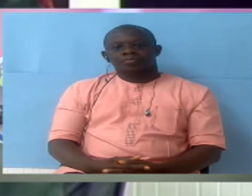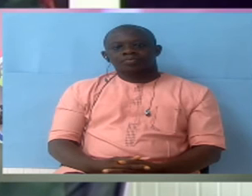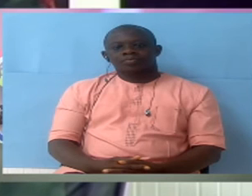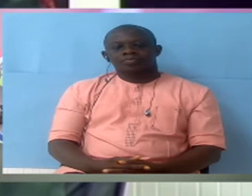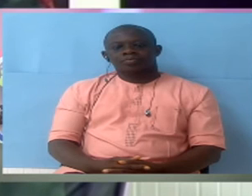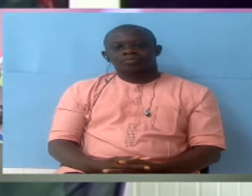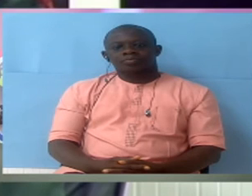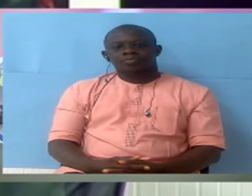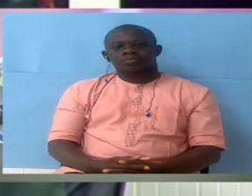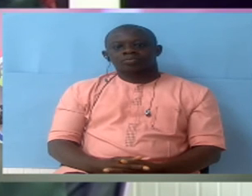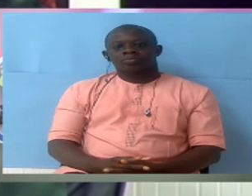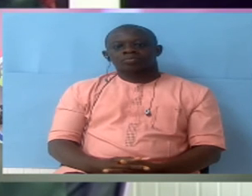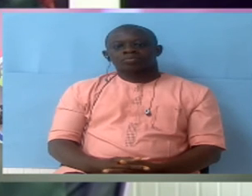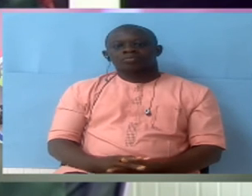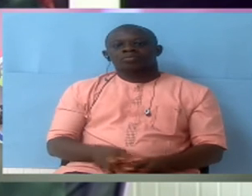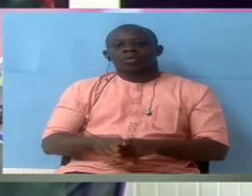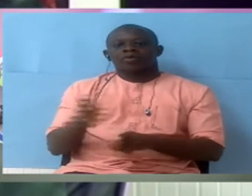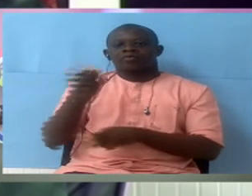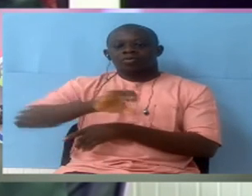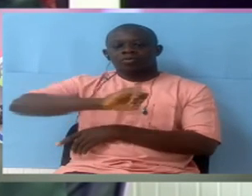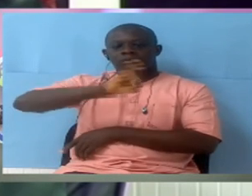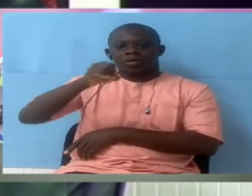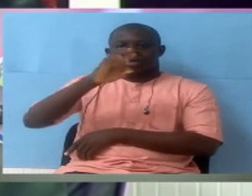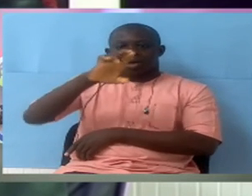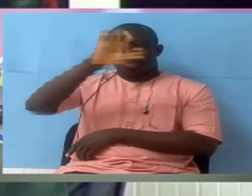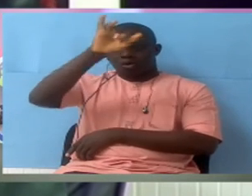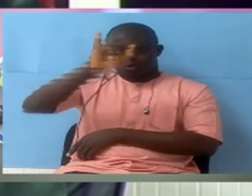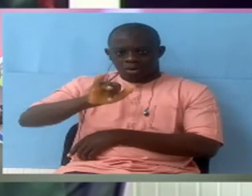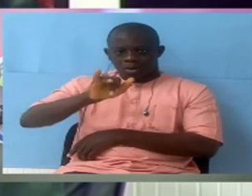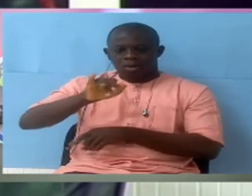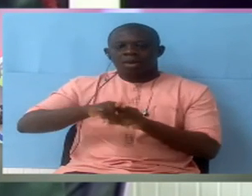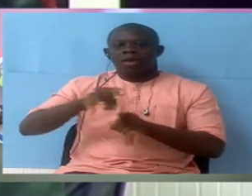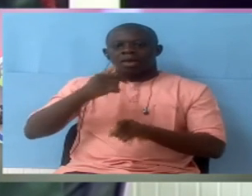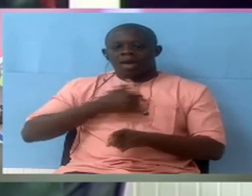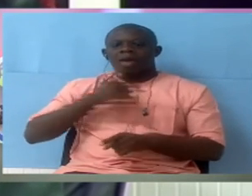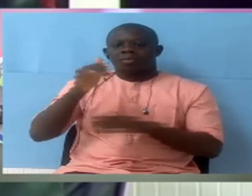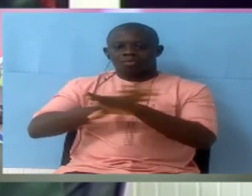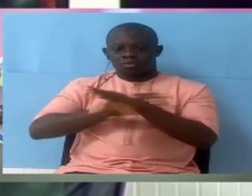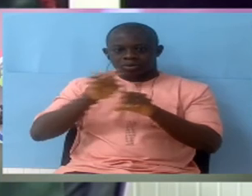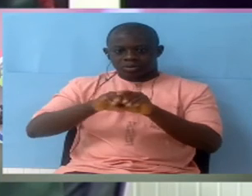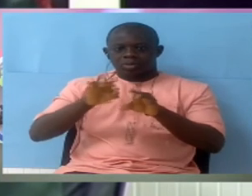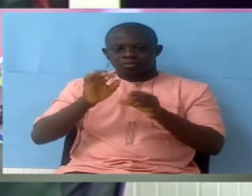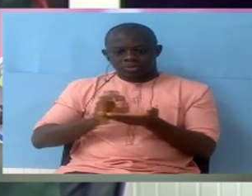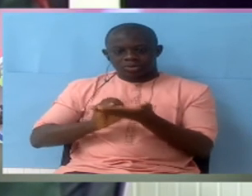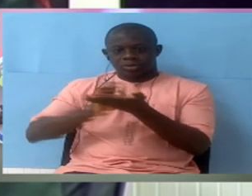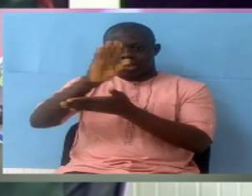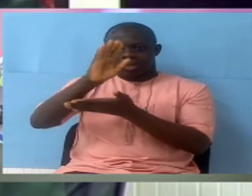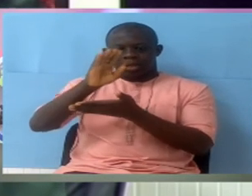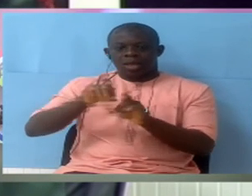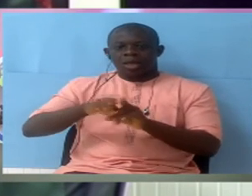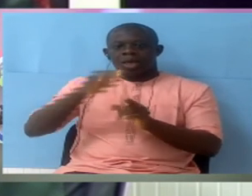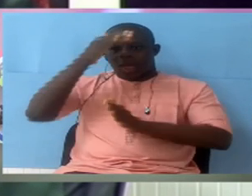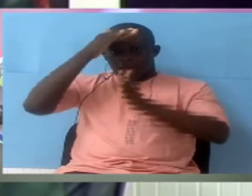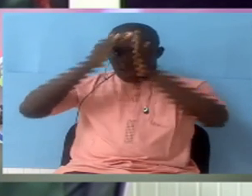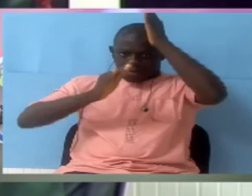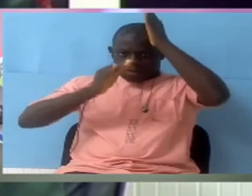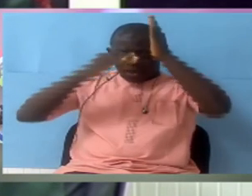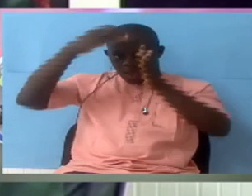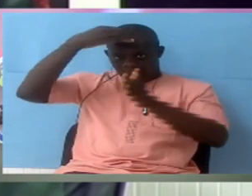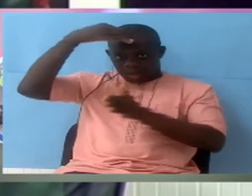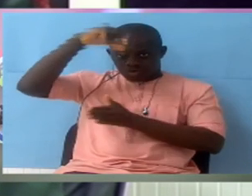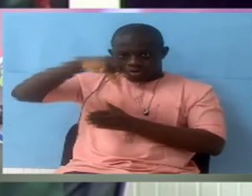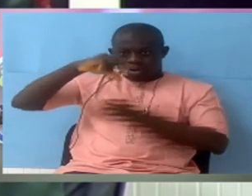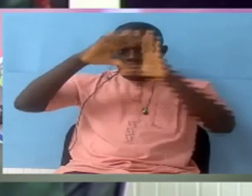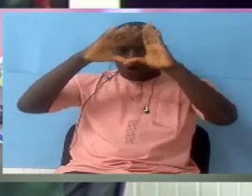From January I was then posted to the Army headquarters. Ganaw January nak ci lañ may yobbu